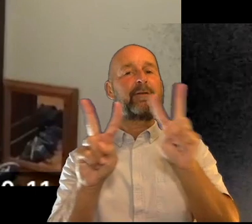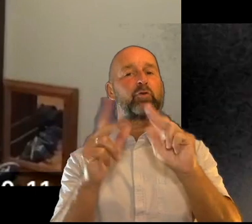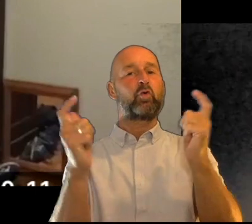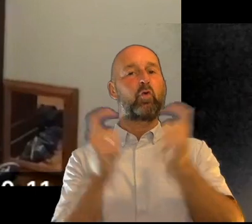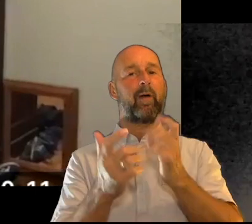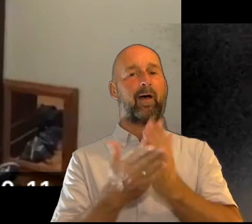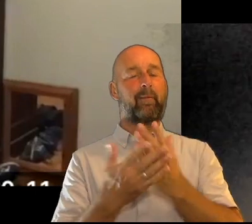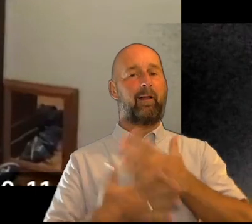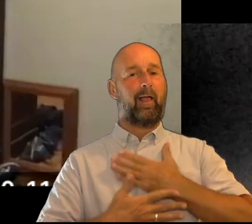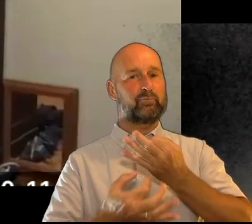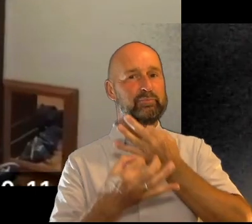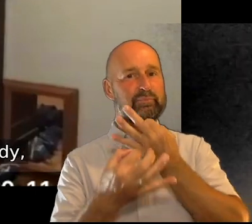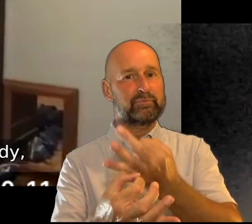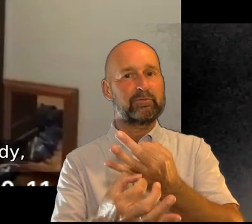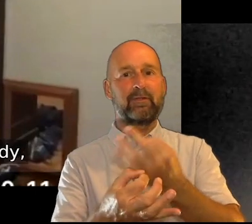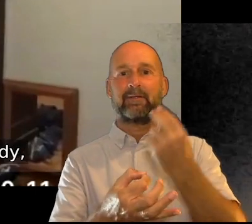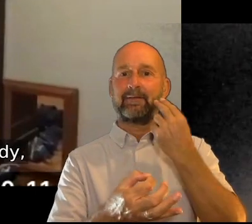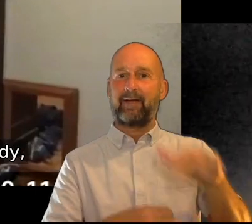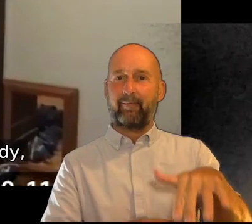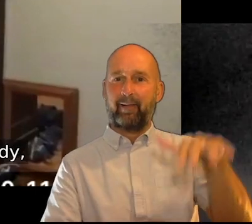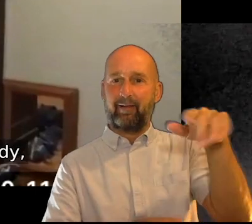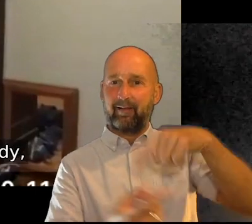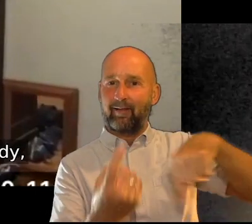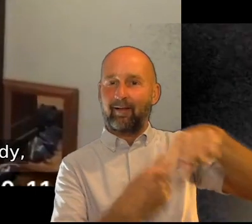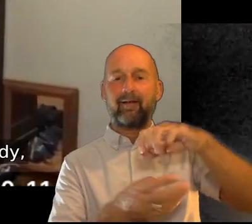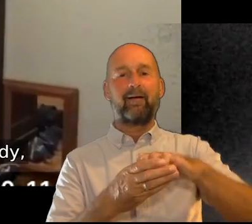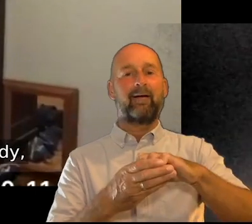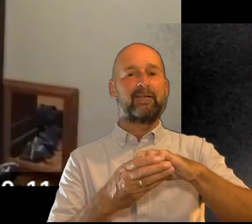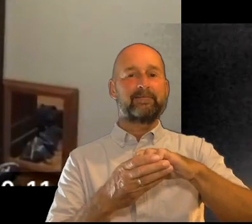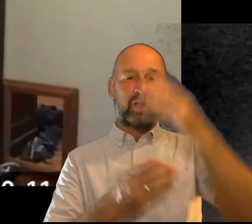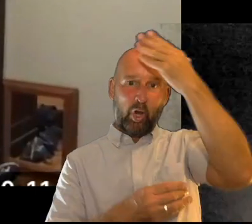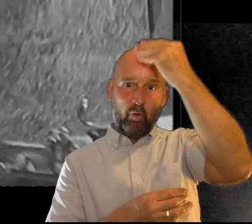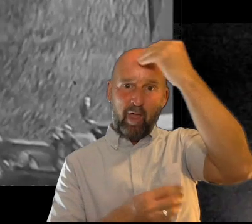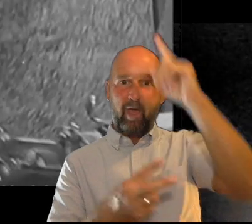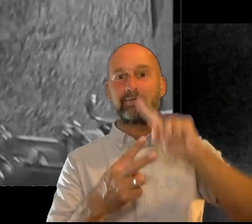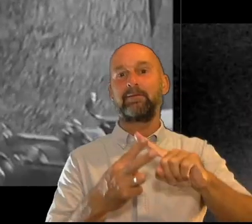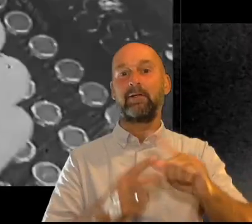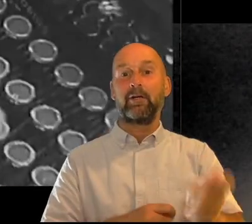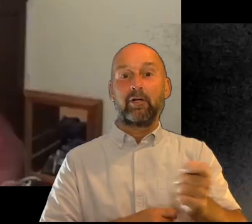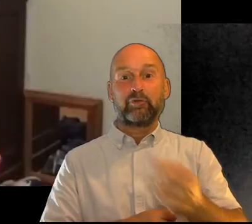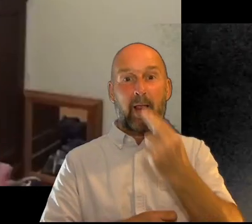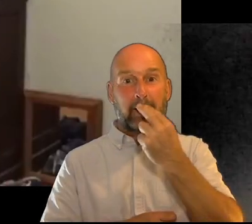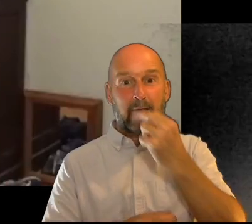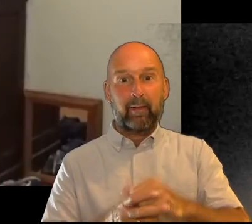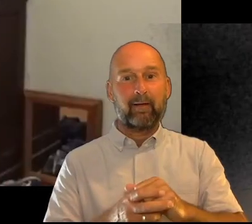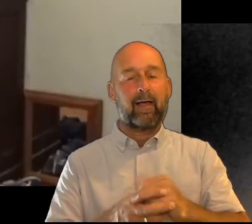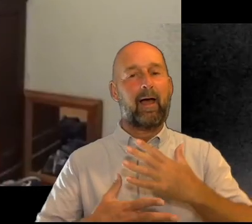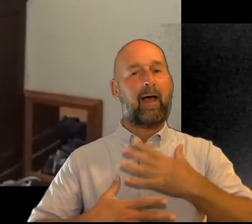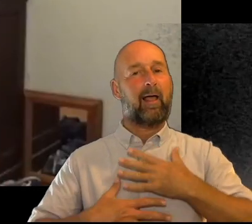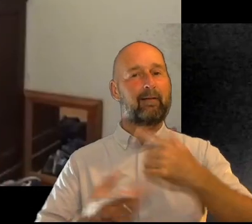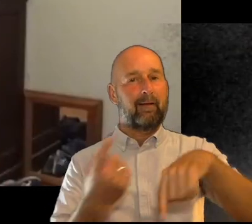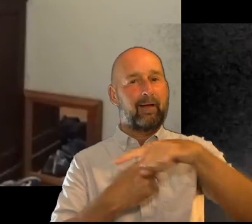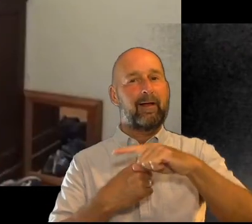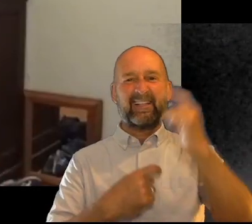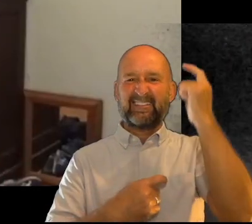humour. So I think being deaf, I grew up in a family that watched a lot of Laurel and Hardy, Charlie Chaplin. I do love like really